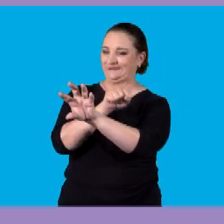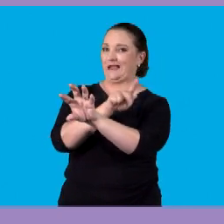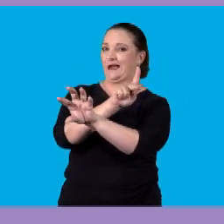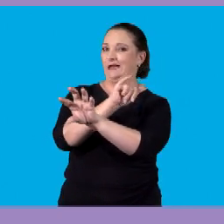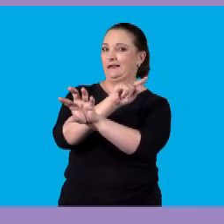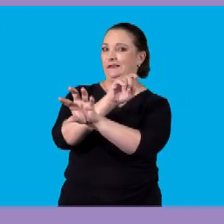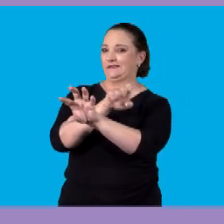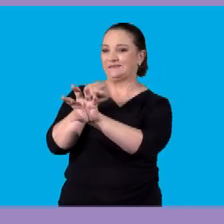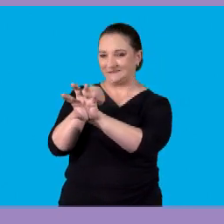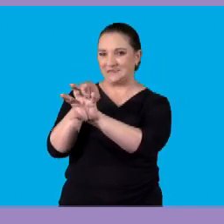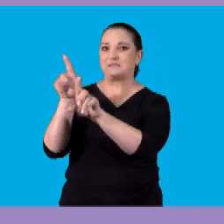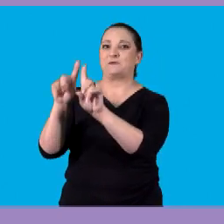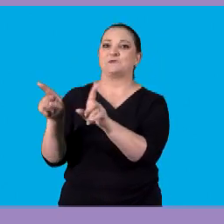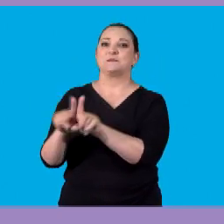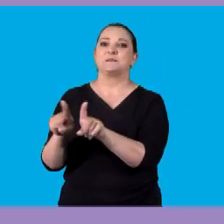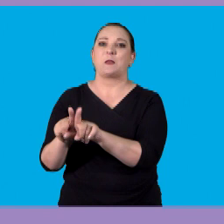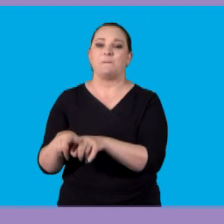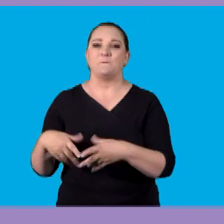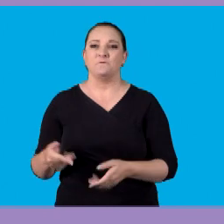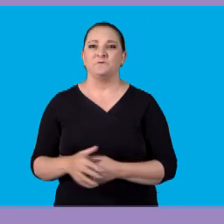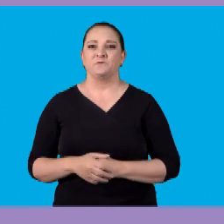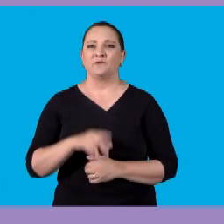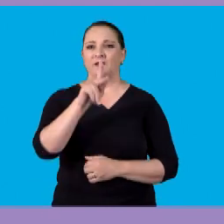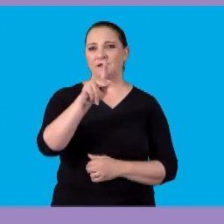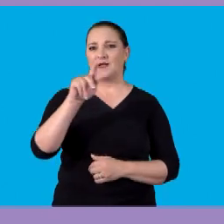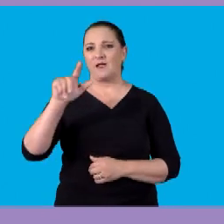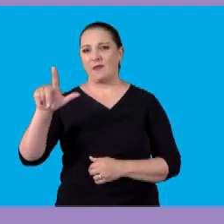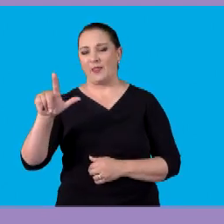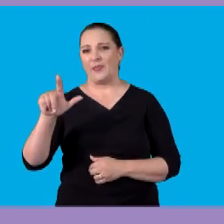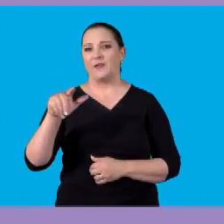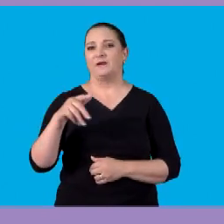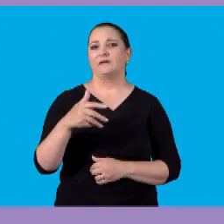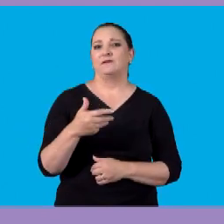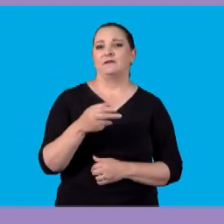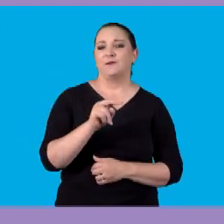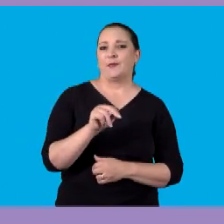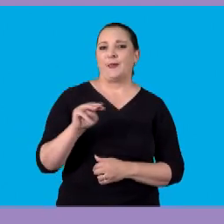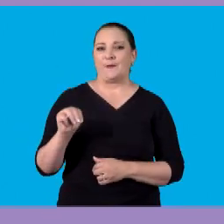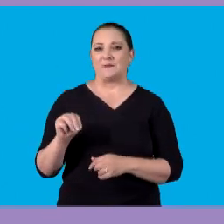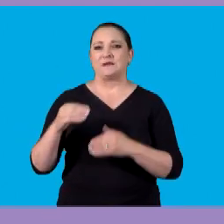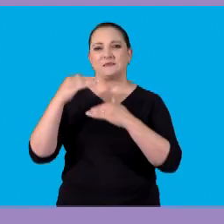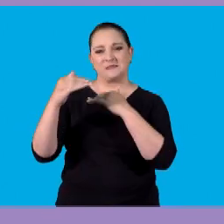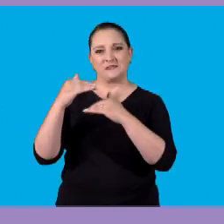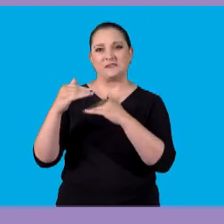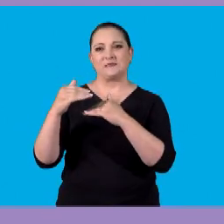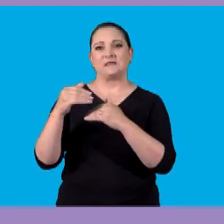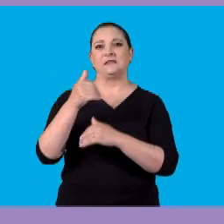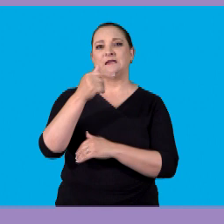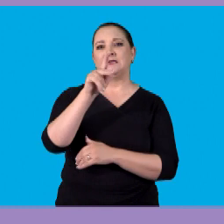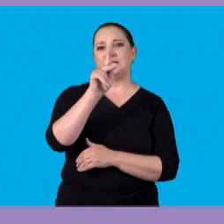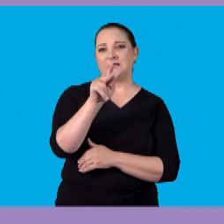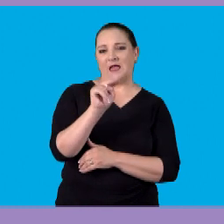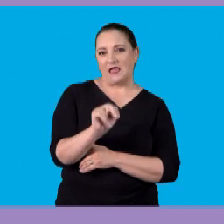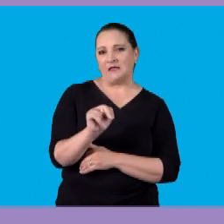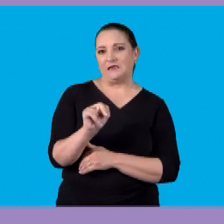are equal, which is KL and LM. They are equal, and the other adjacent sides are also equal,